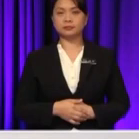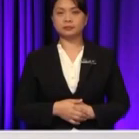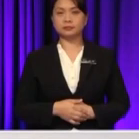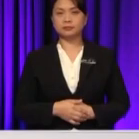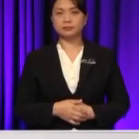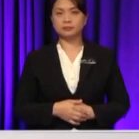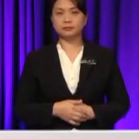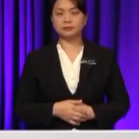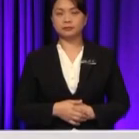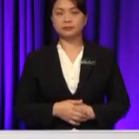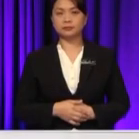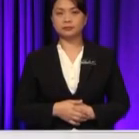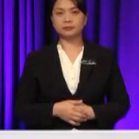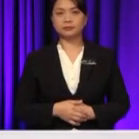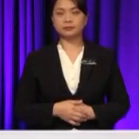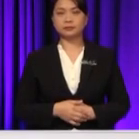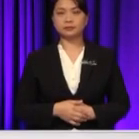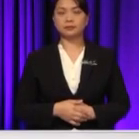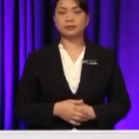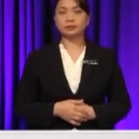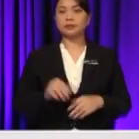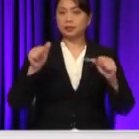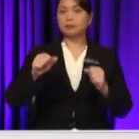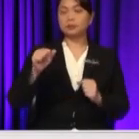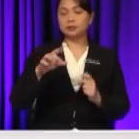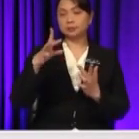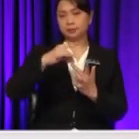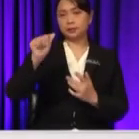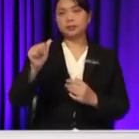Irfan. Irfan, can you please pick a number?